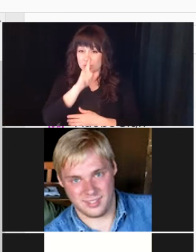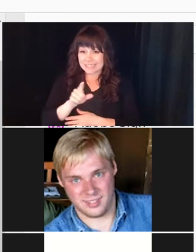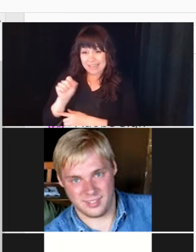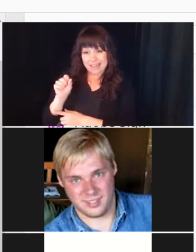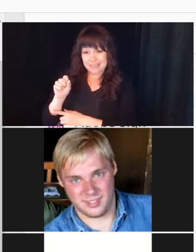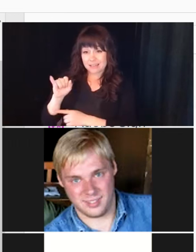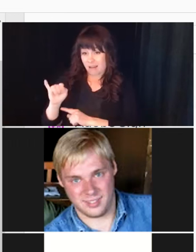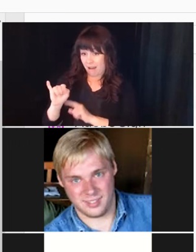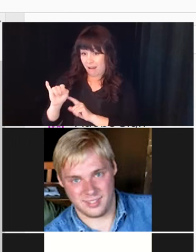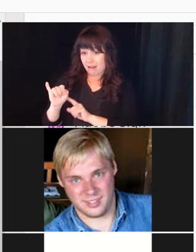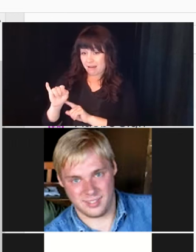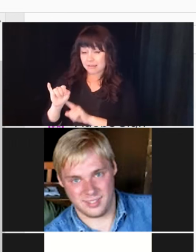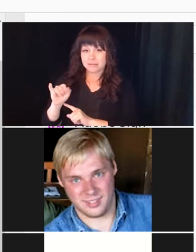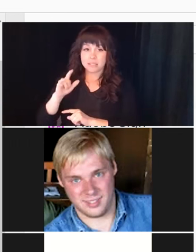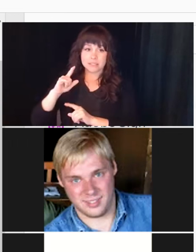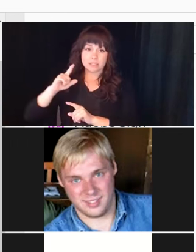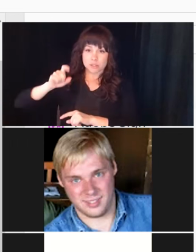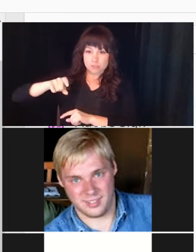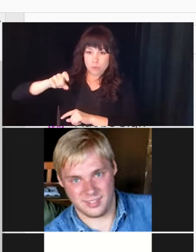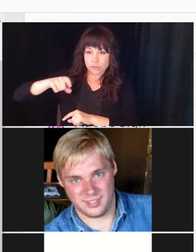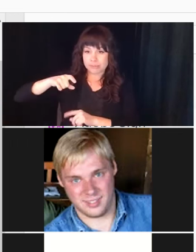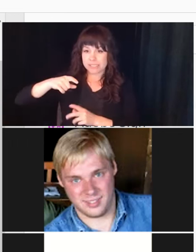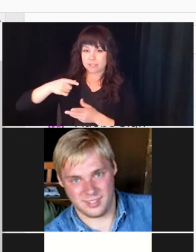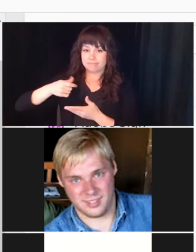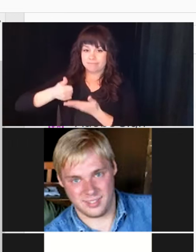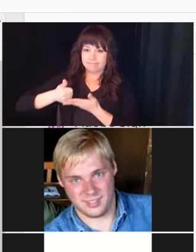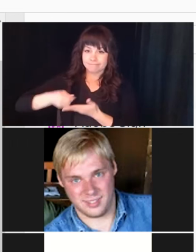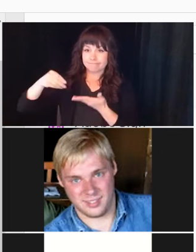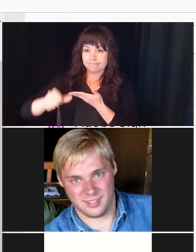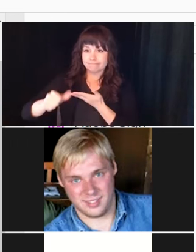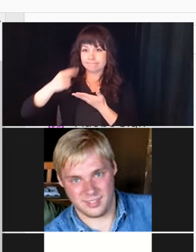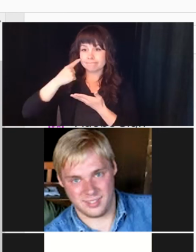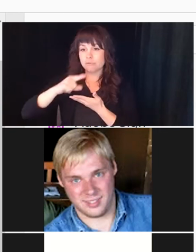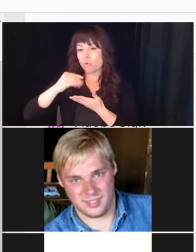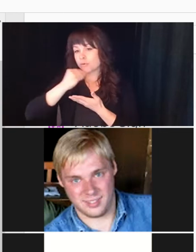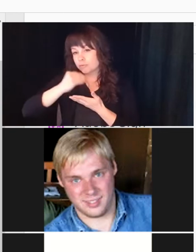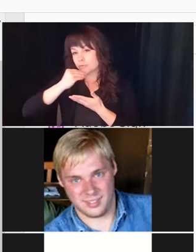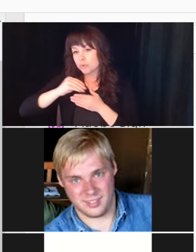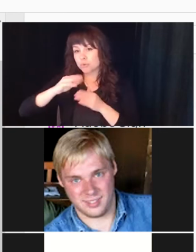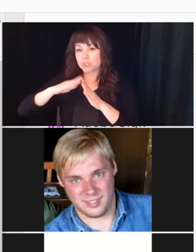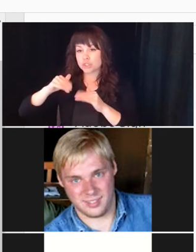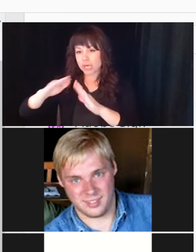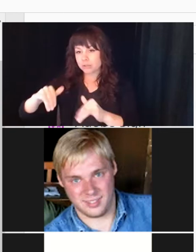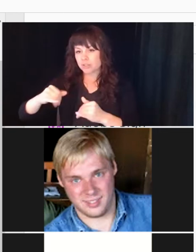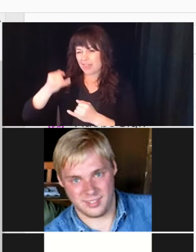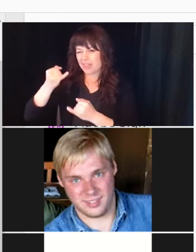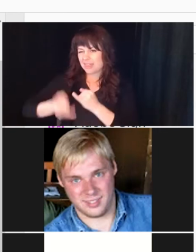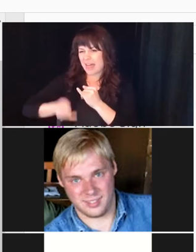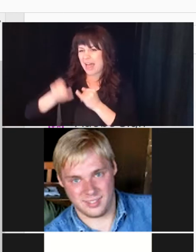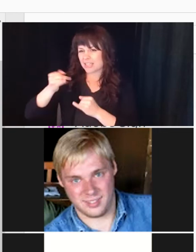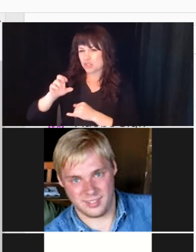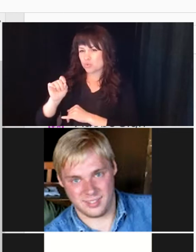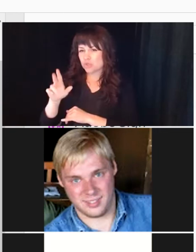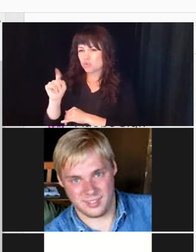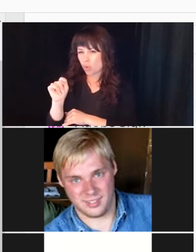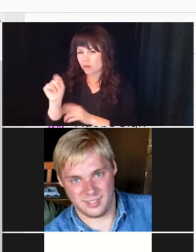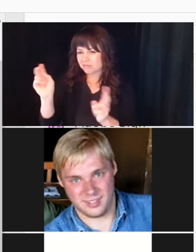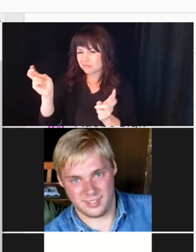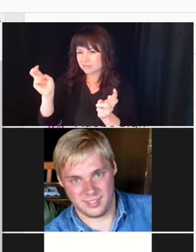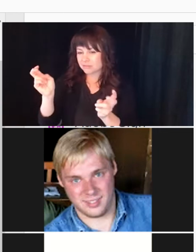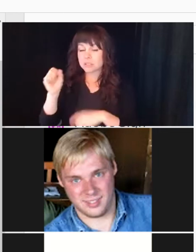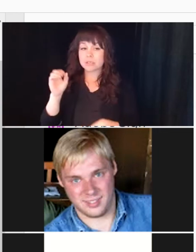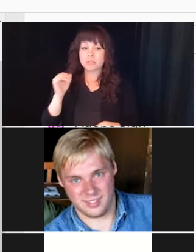is meant to be used as a way to pay for food and shelter as a last resort. So if a client has another source of